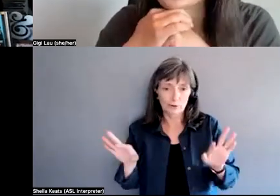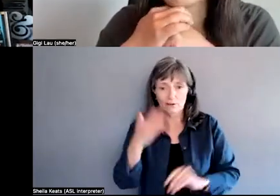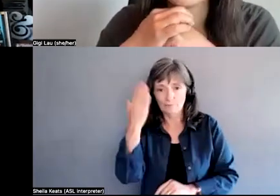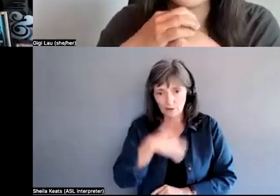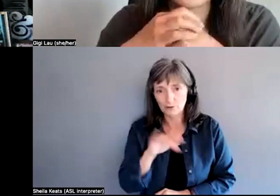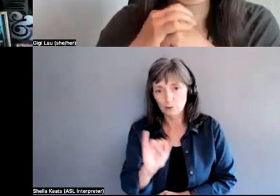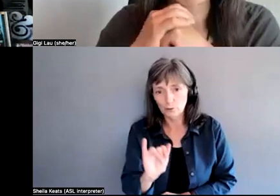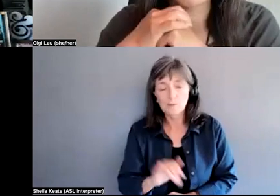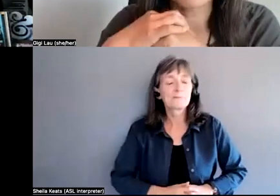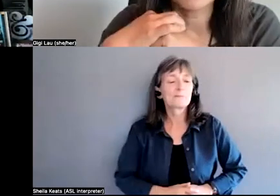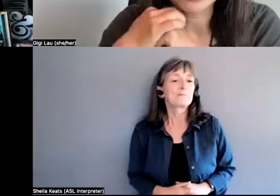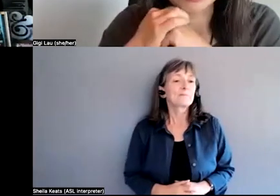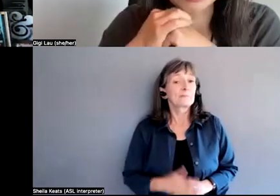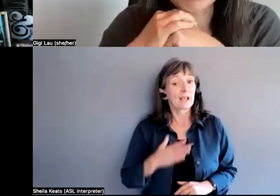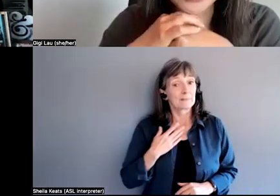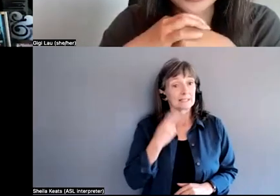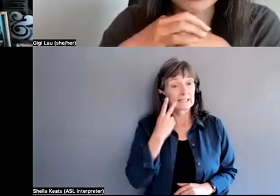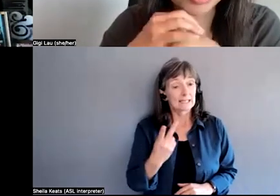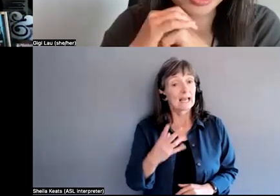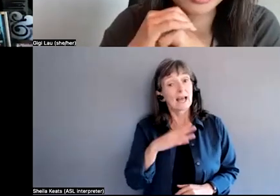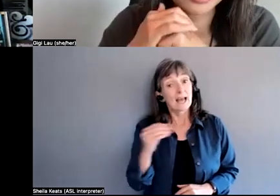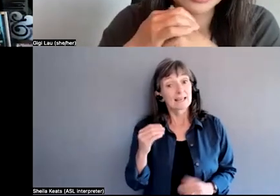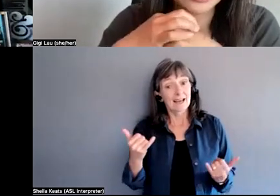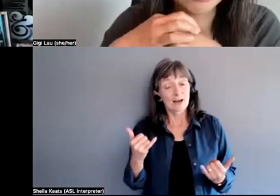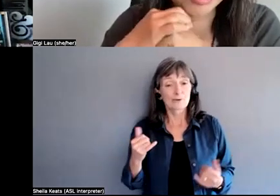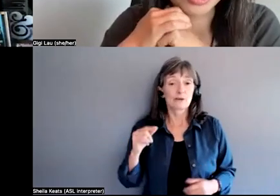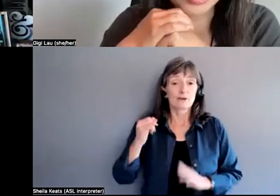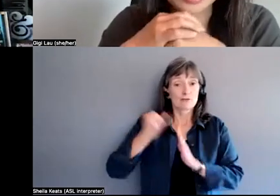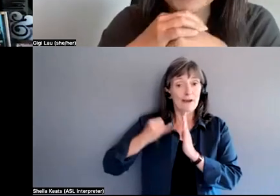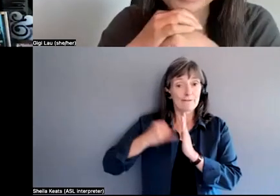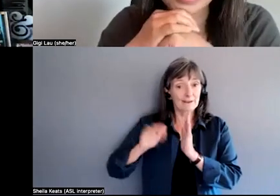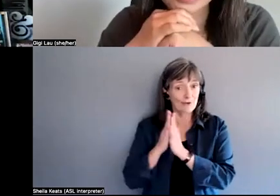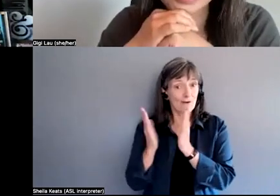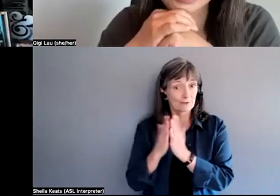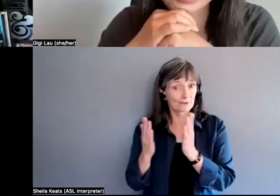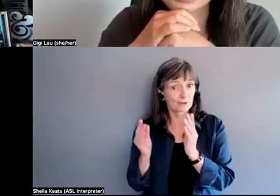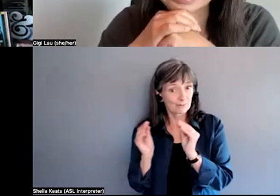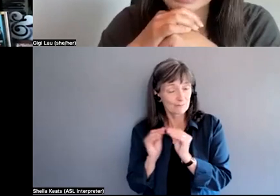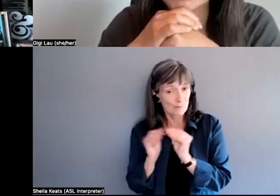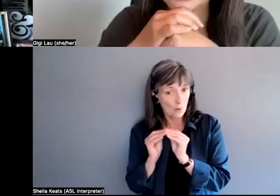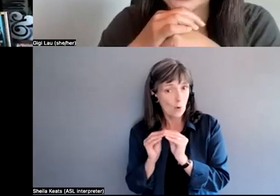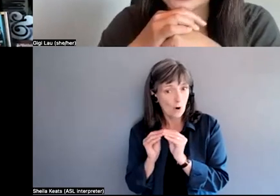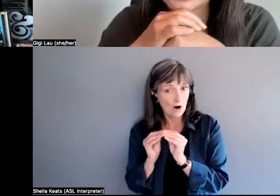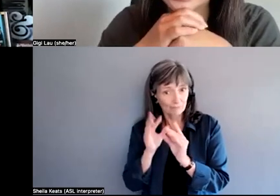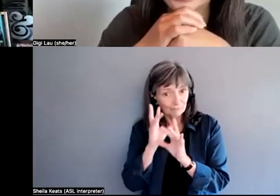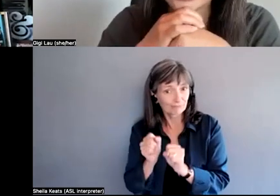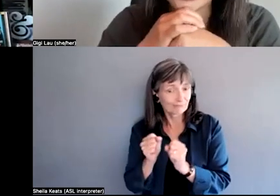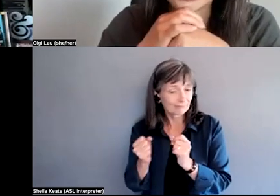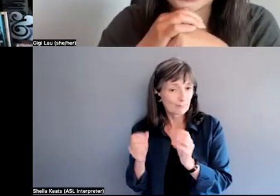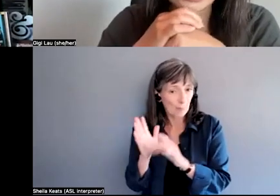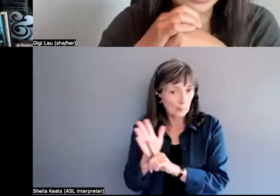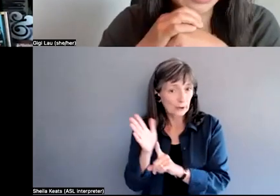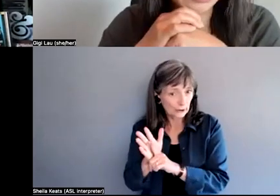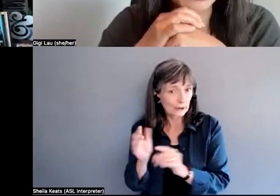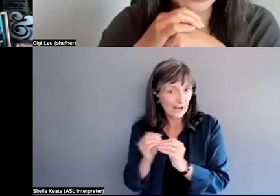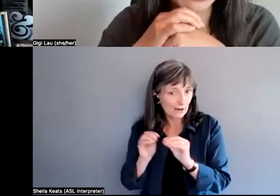I'm loving how graphic novels are being a huge thing now, and seeing,